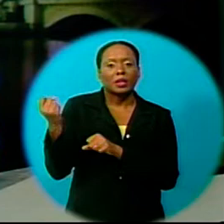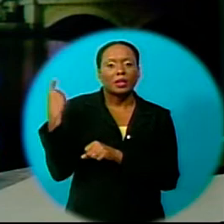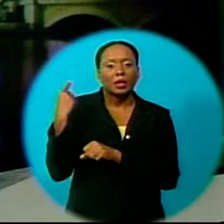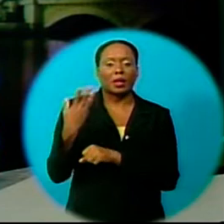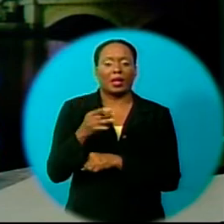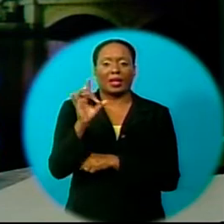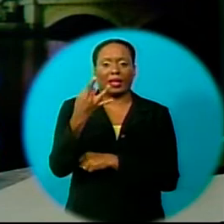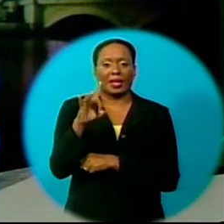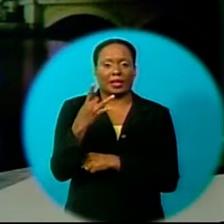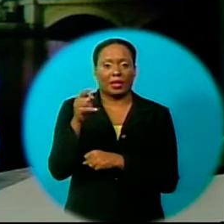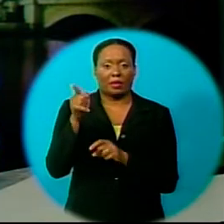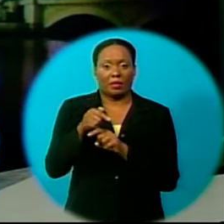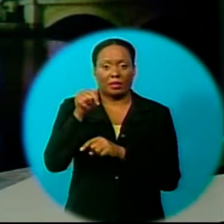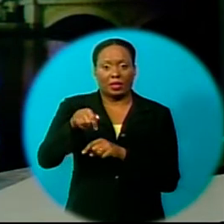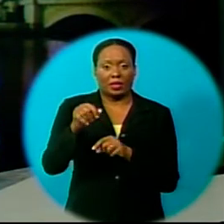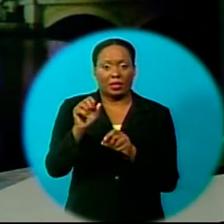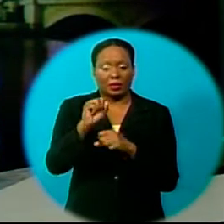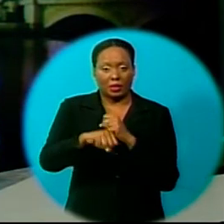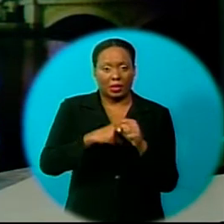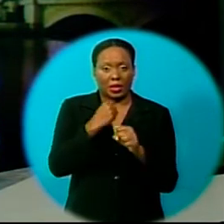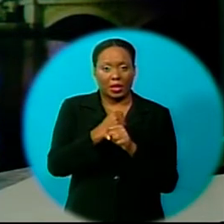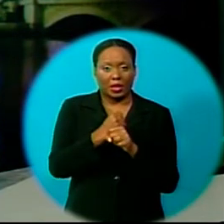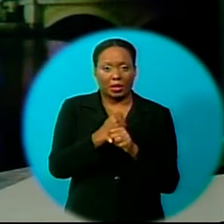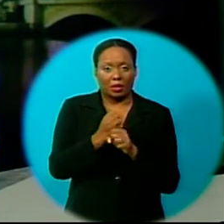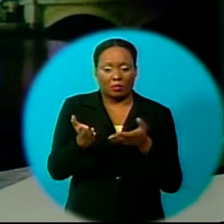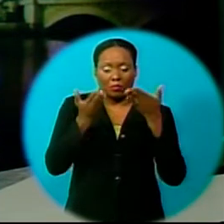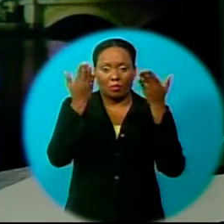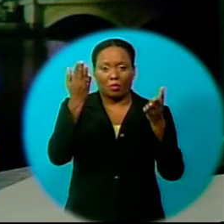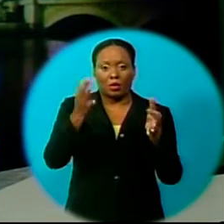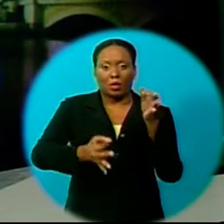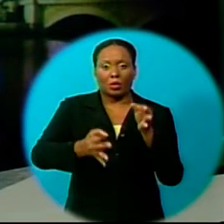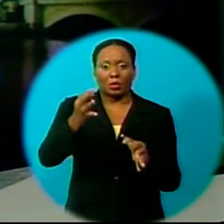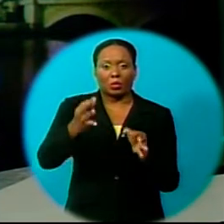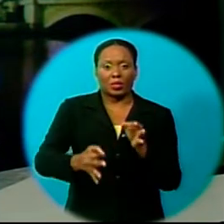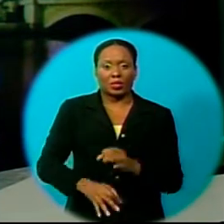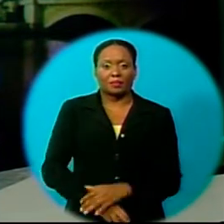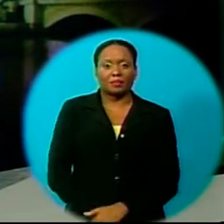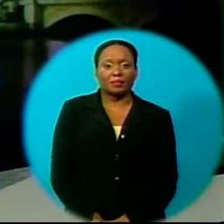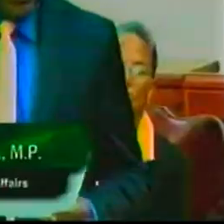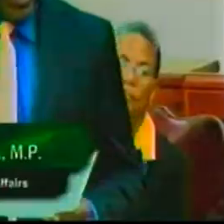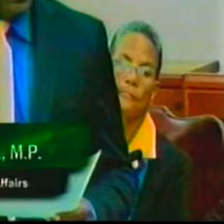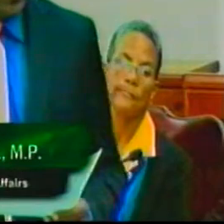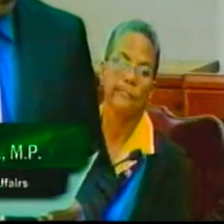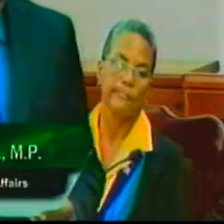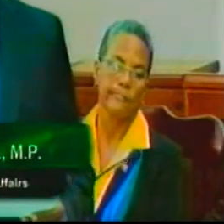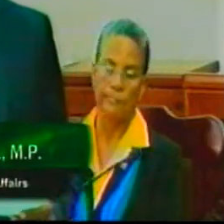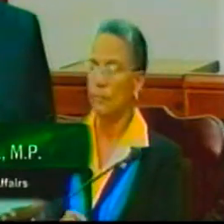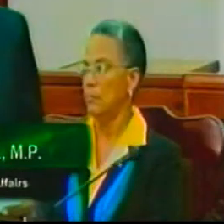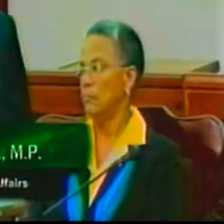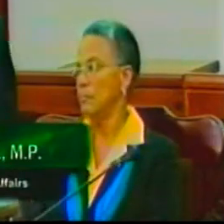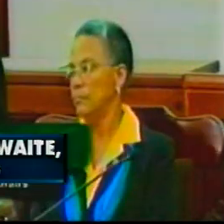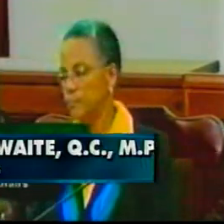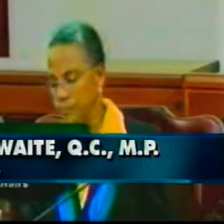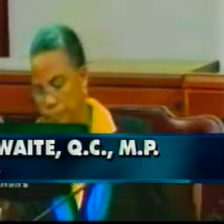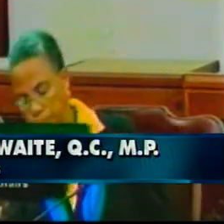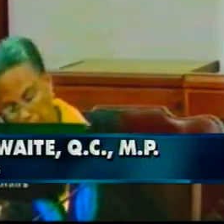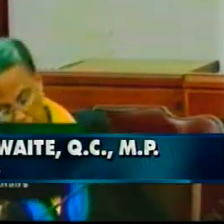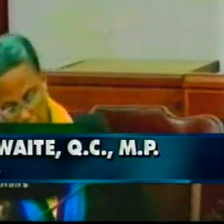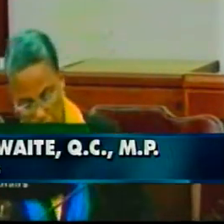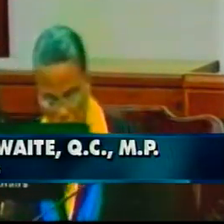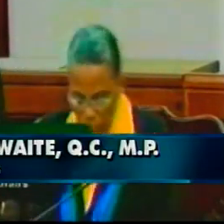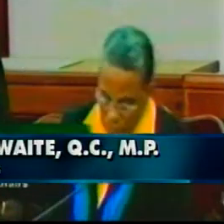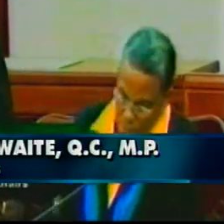this year's homicides, he says, have been brought before the law courts. The weapons used in the